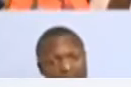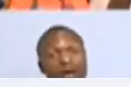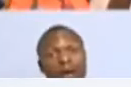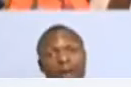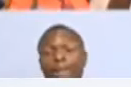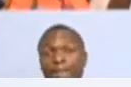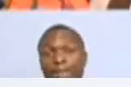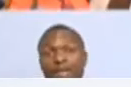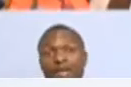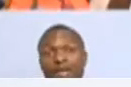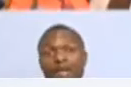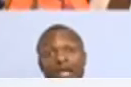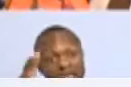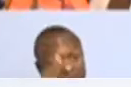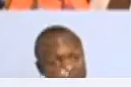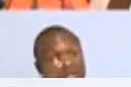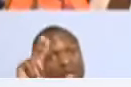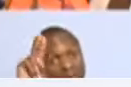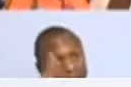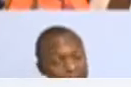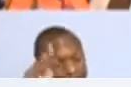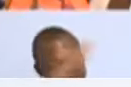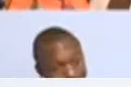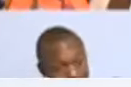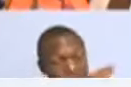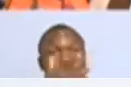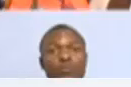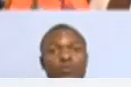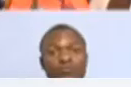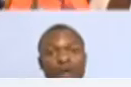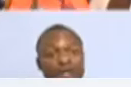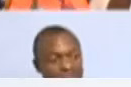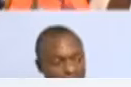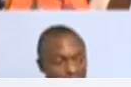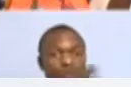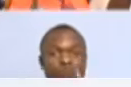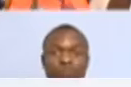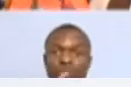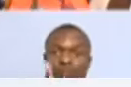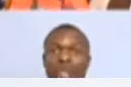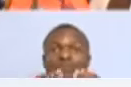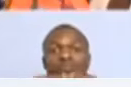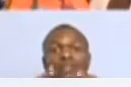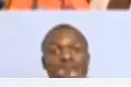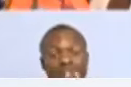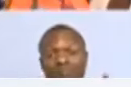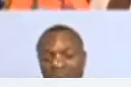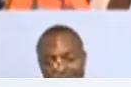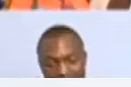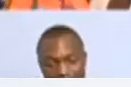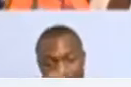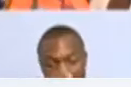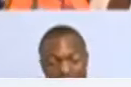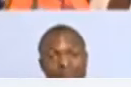buy and the hospitals we build. Thank you very much. Madam Speaker,